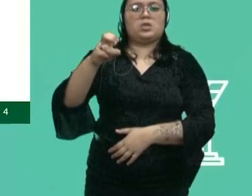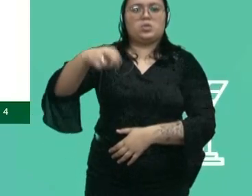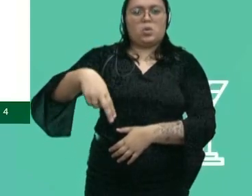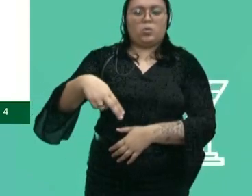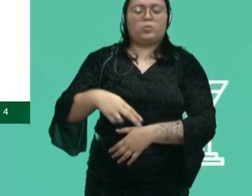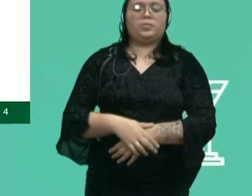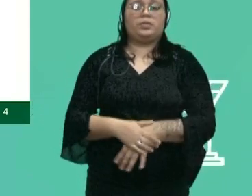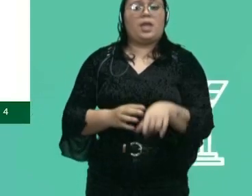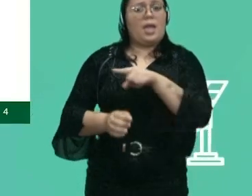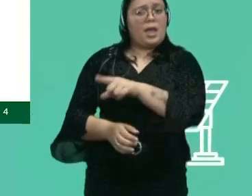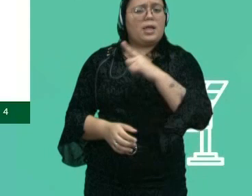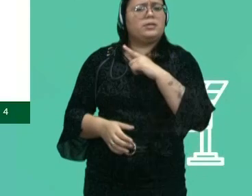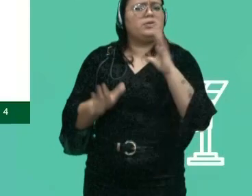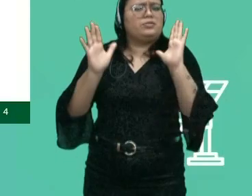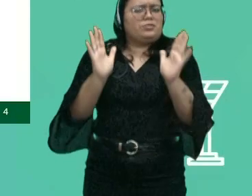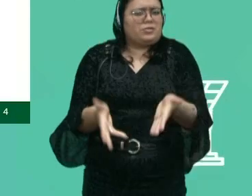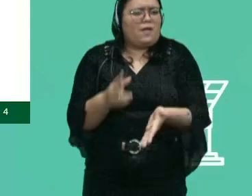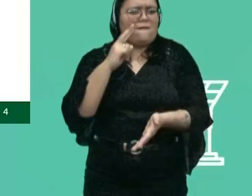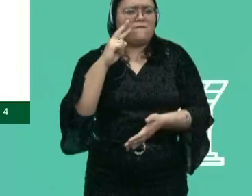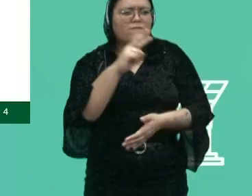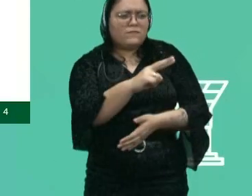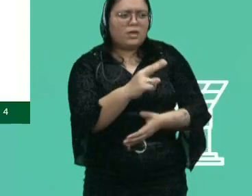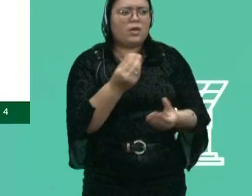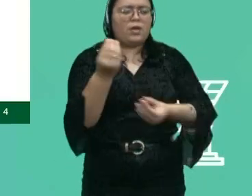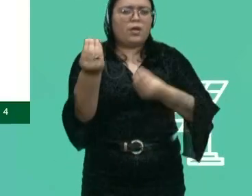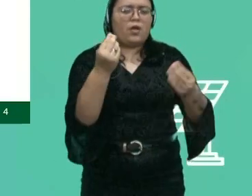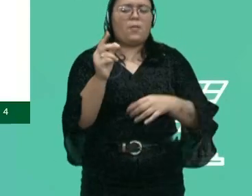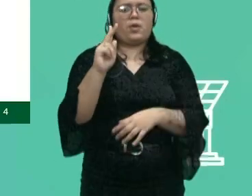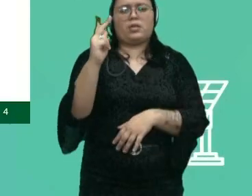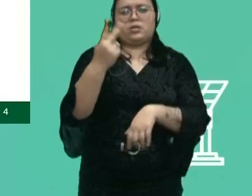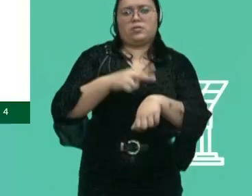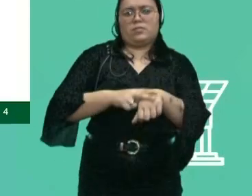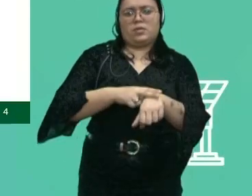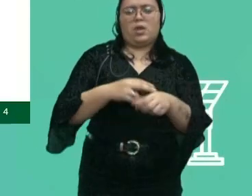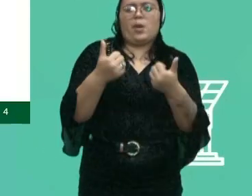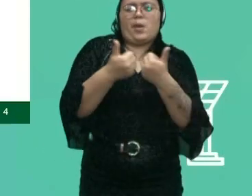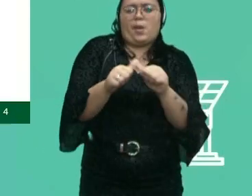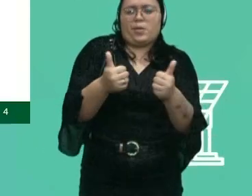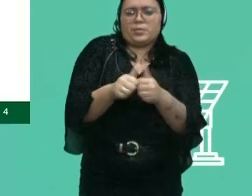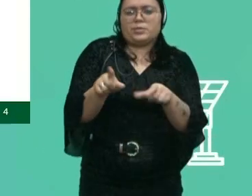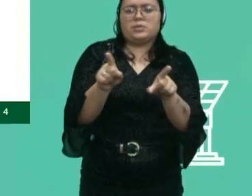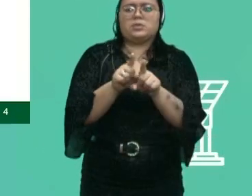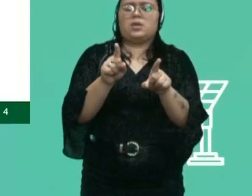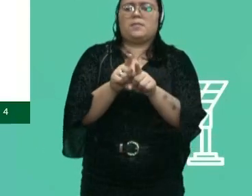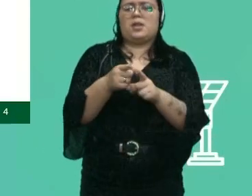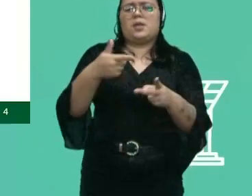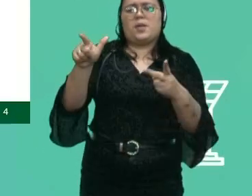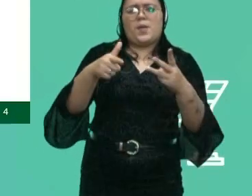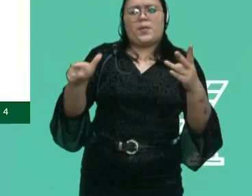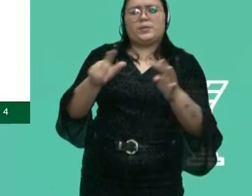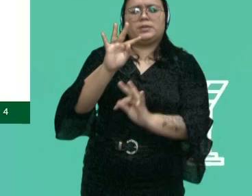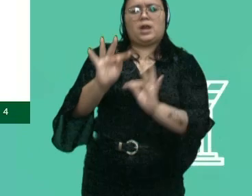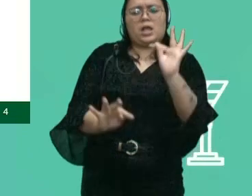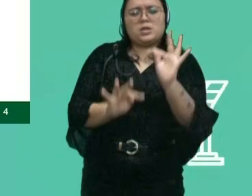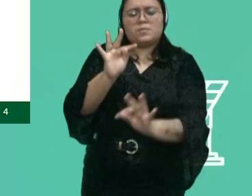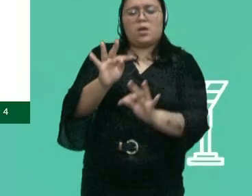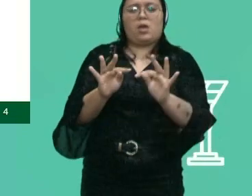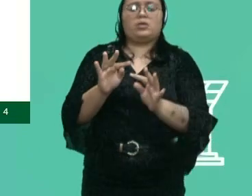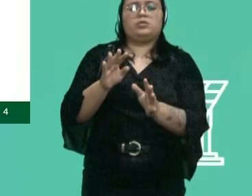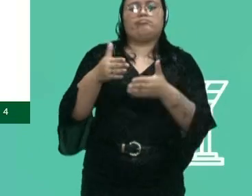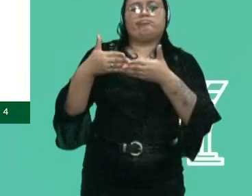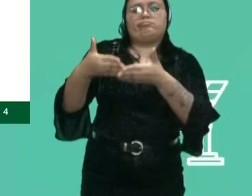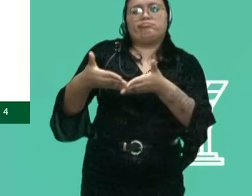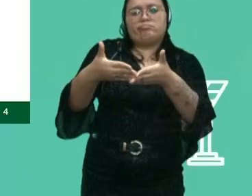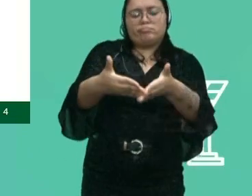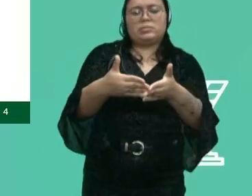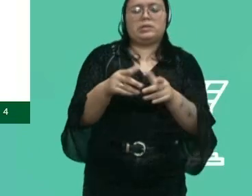with hydrogen. We have buses, over 13,000 vehicles, about 50 stations. And when it comes to